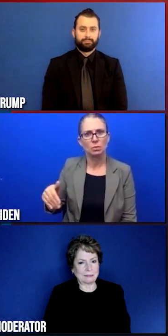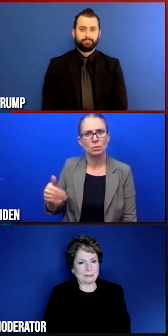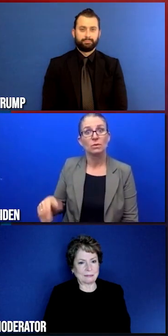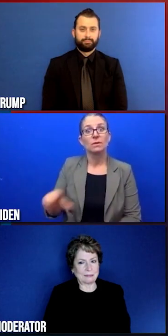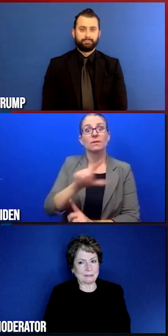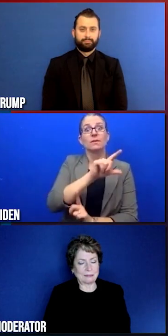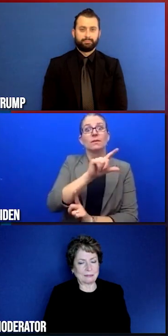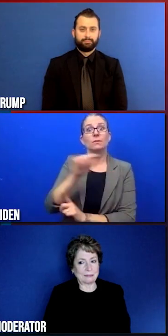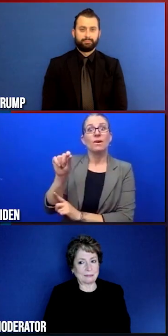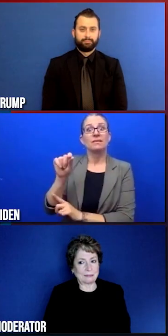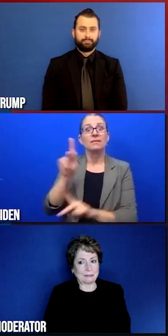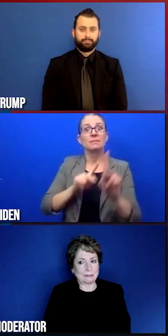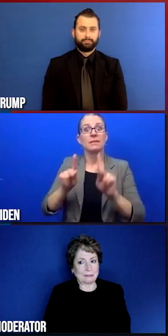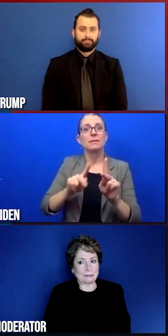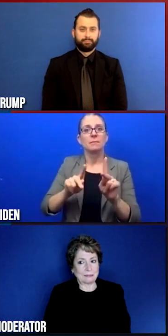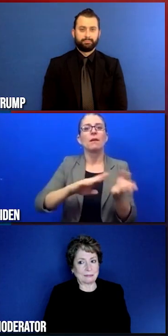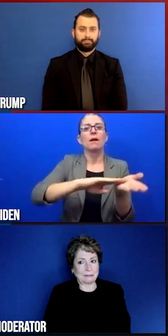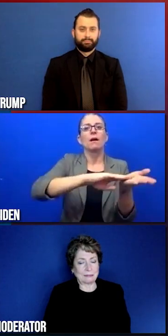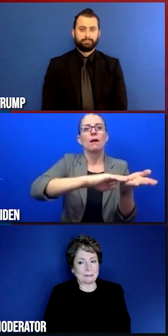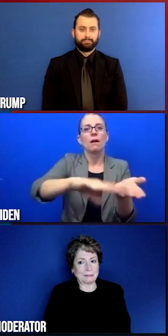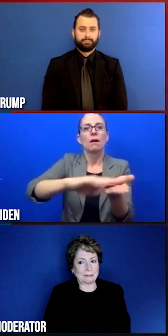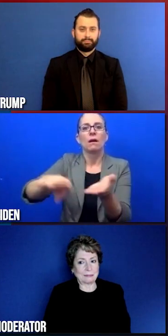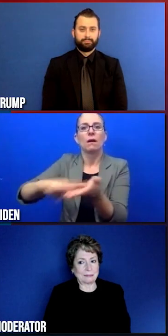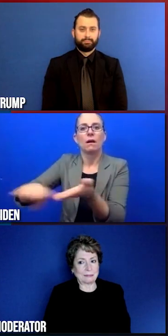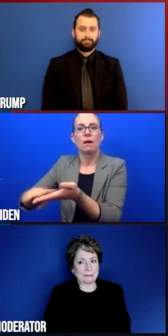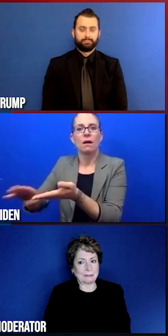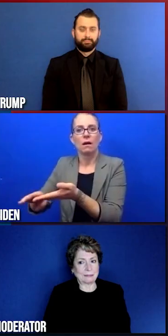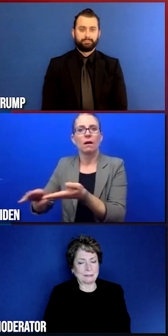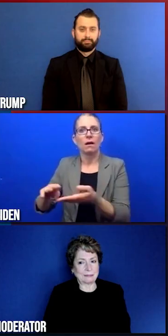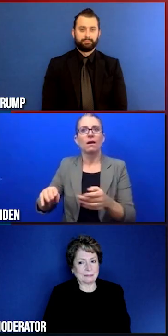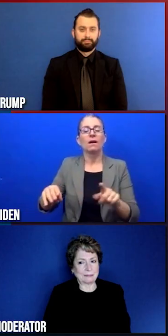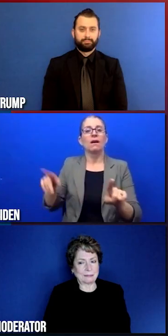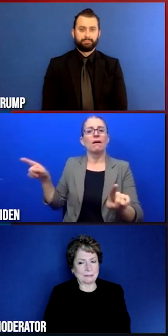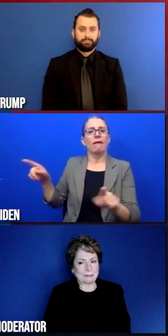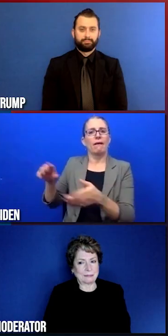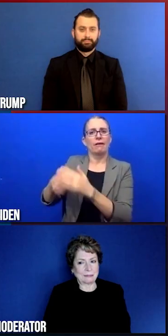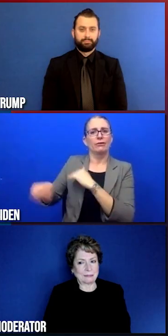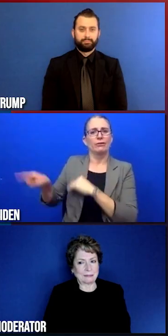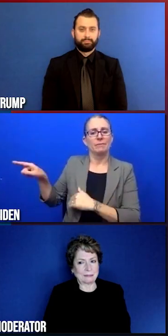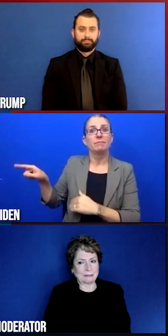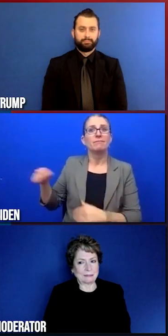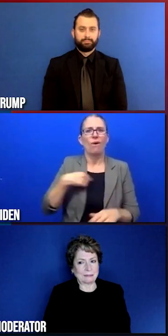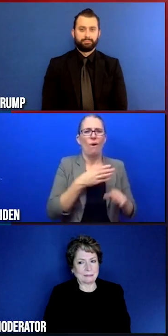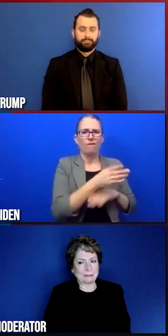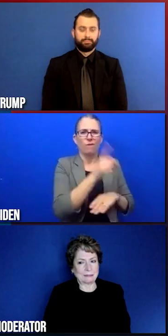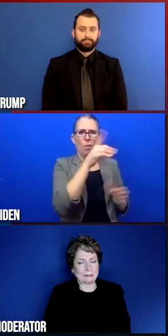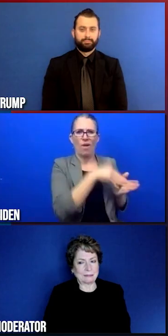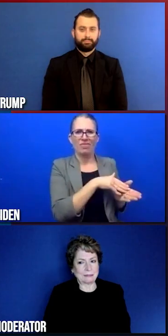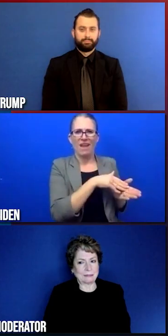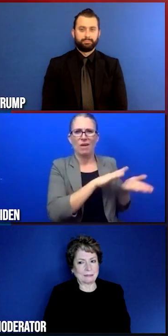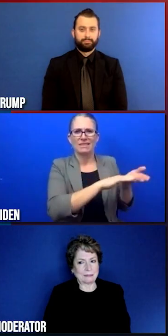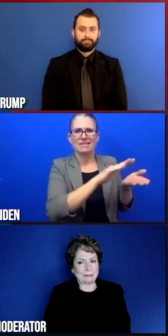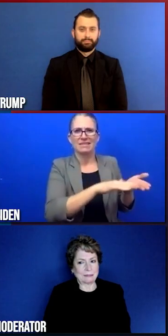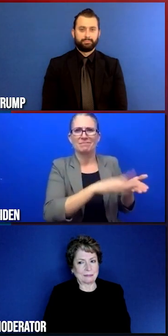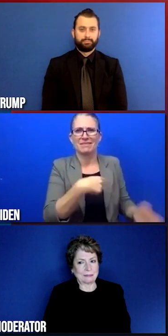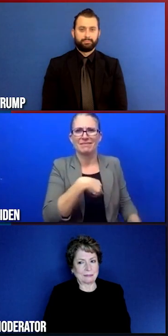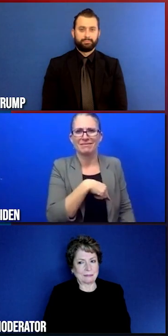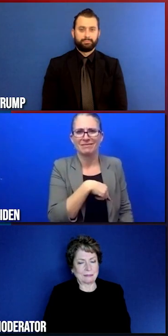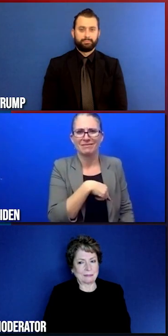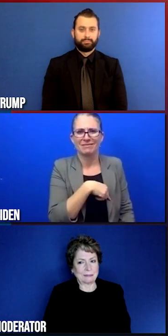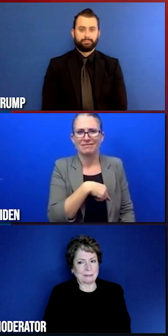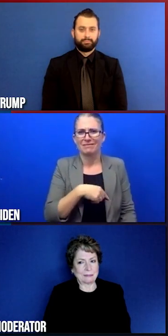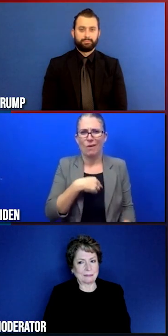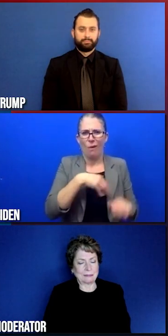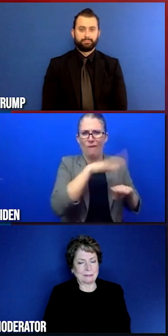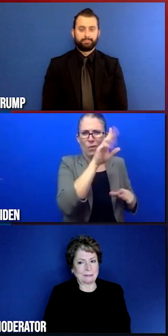people's sentences. Over 1,000. The very law he's talking about is a law that, in fact, initiated by Barack Obama.